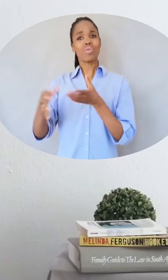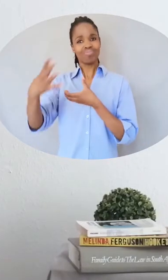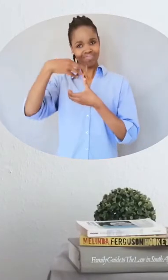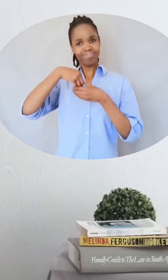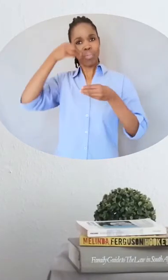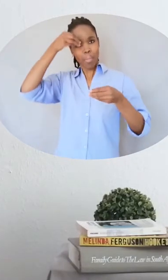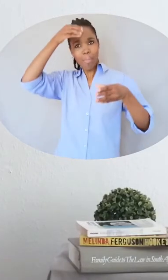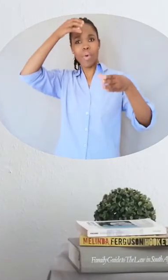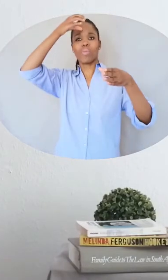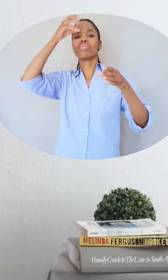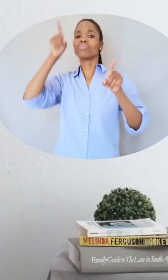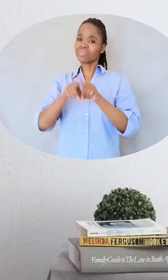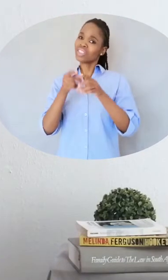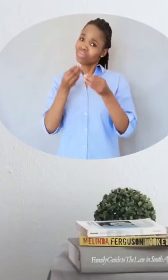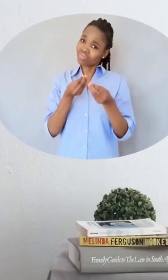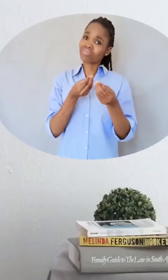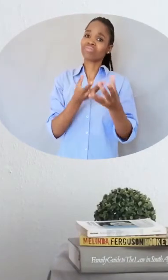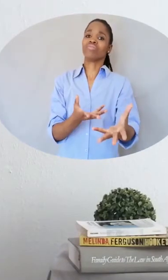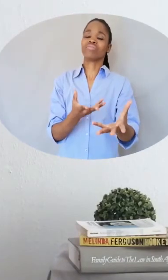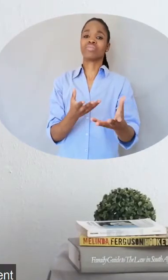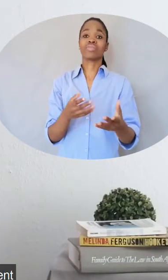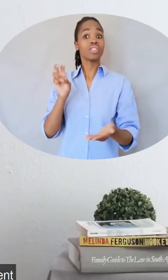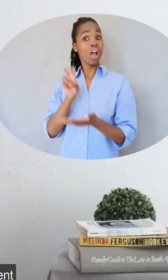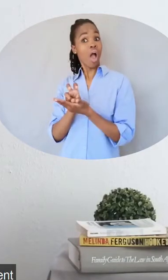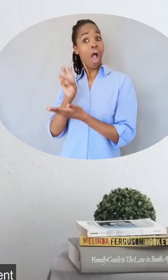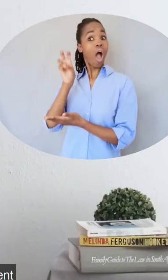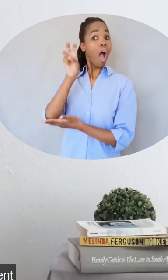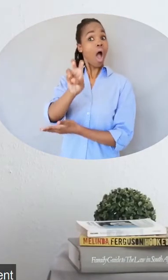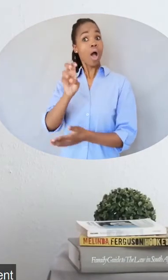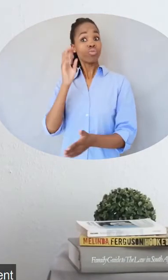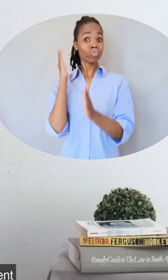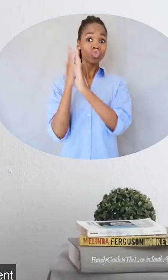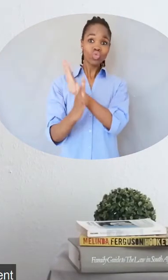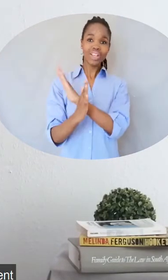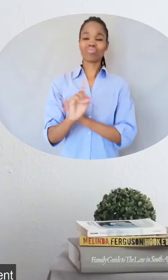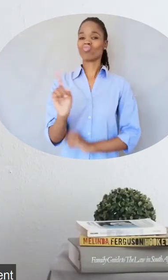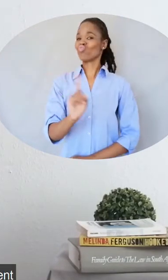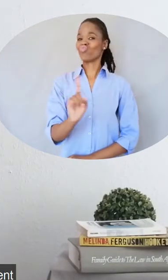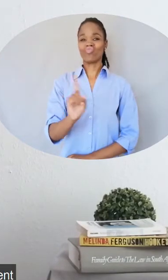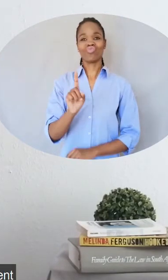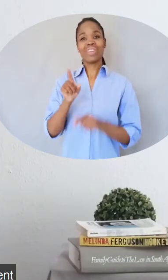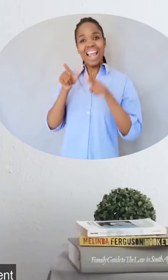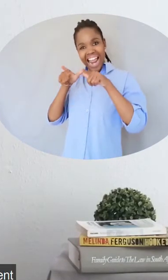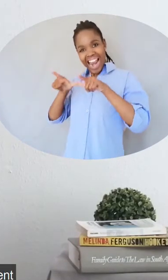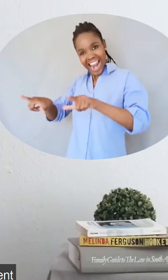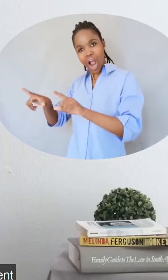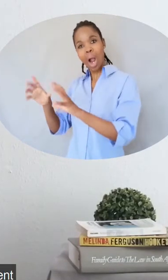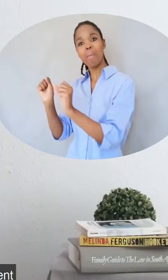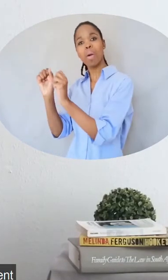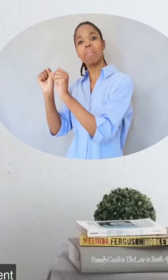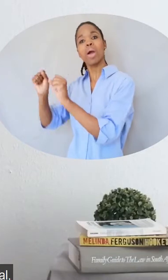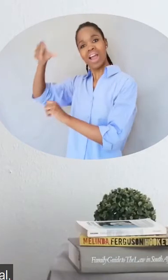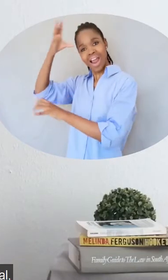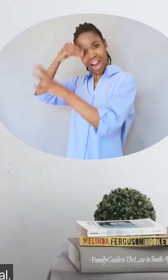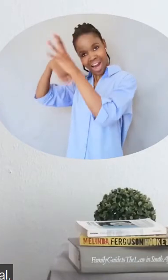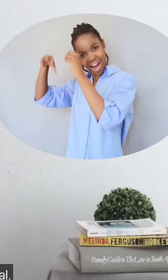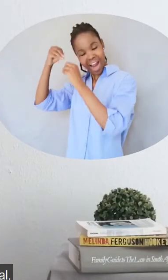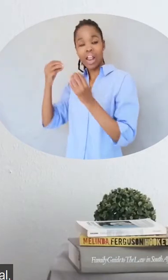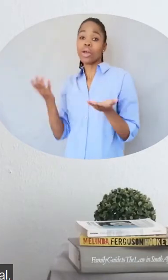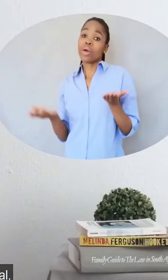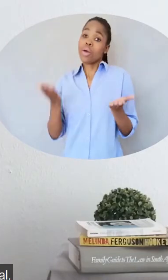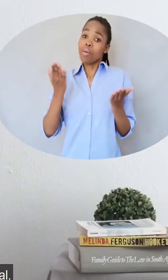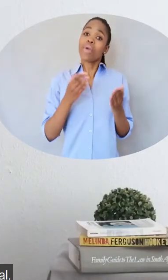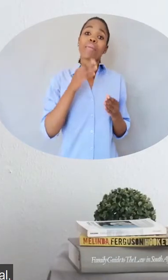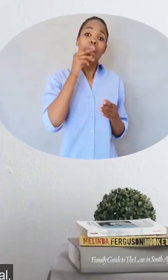something that I'd like to share with you today. You first need to become fluent in the choice of language, whether it's